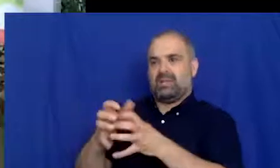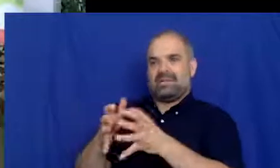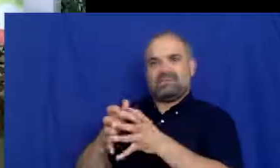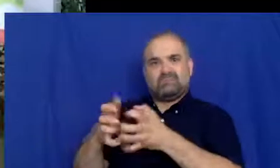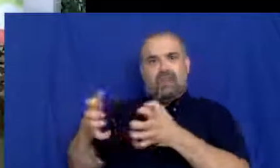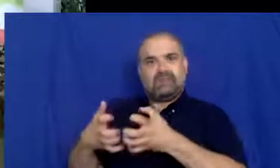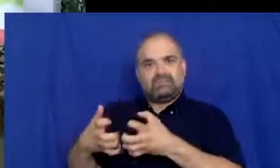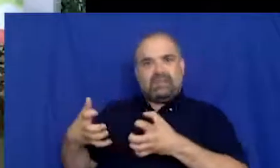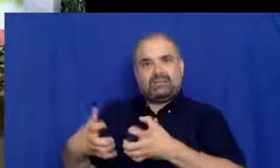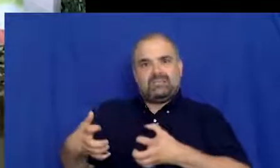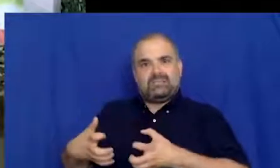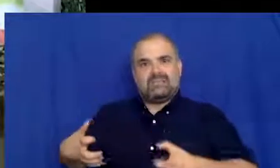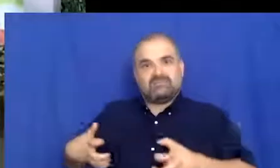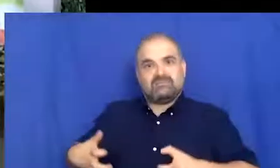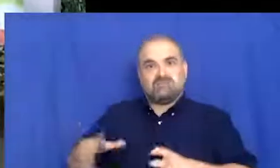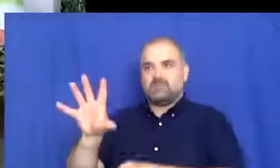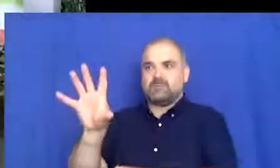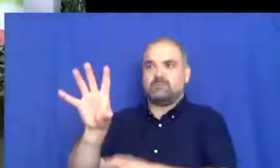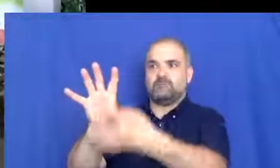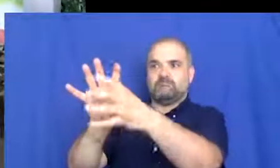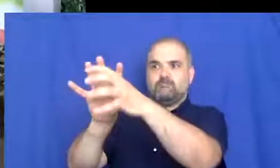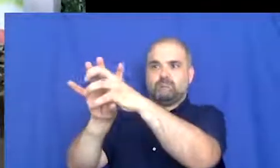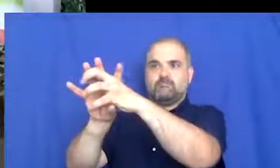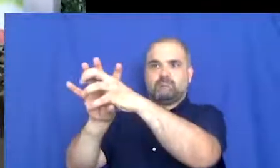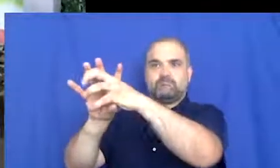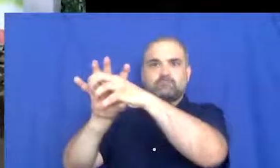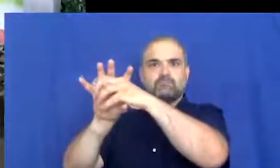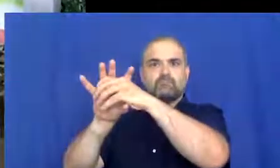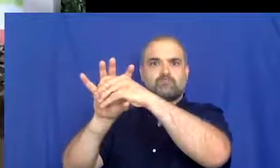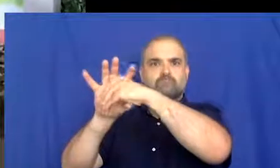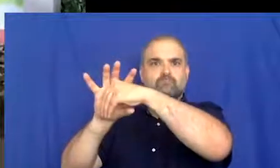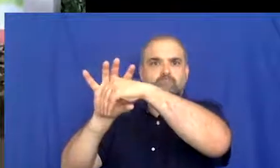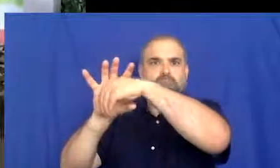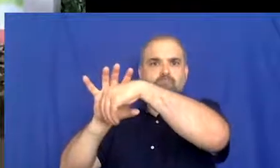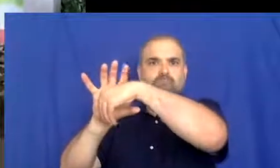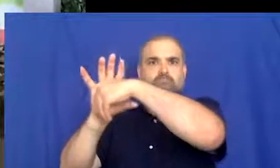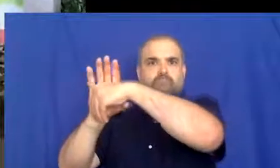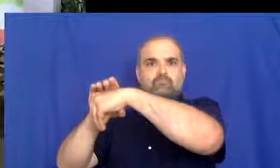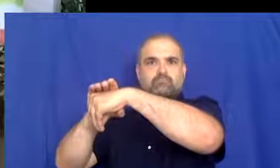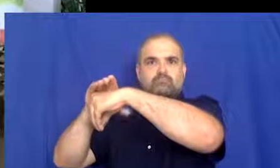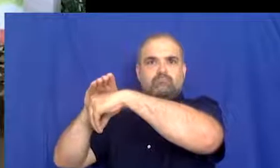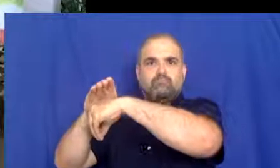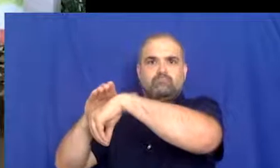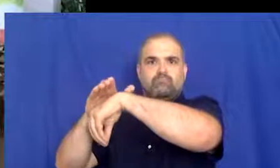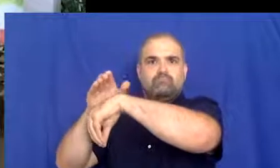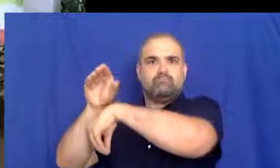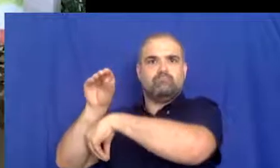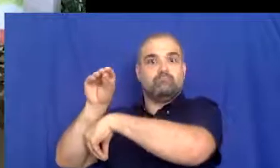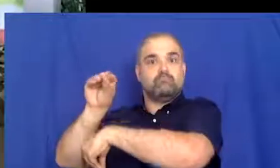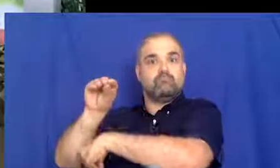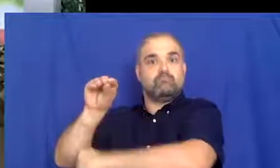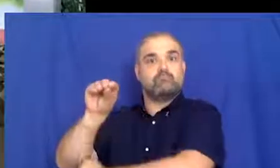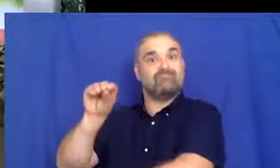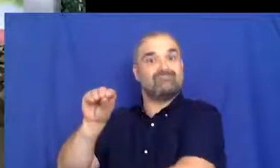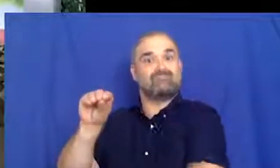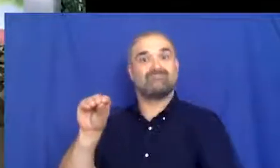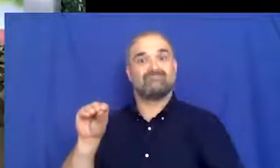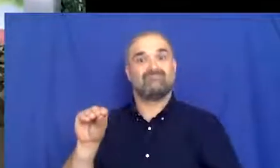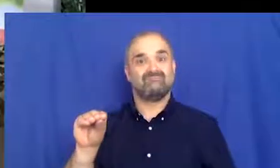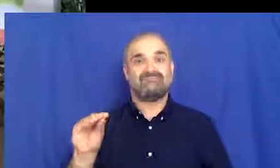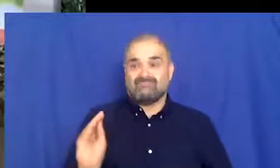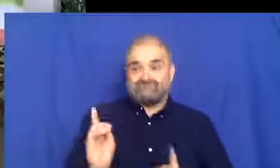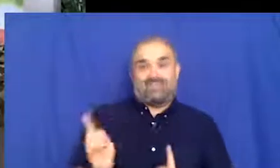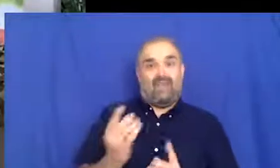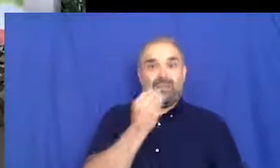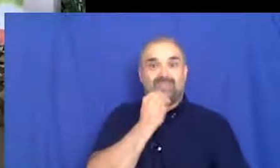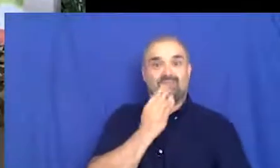for the animal to then be dragged into the mouth slowly, and then slowly goes down into their stomach. And that's how